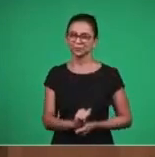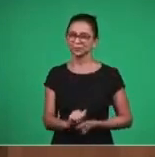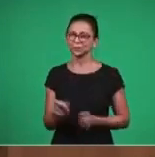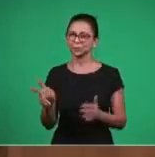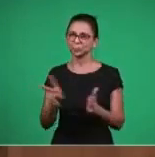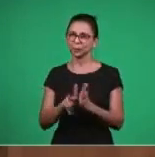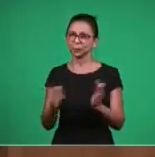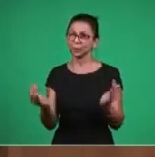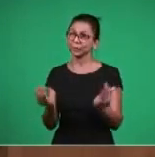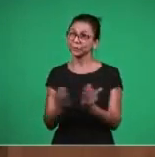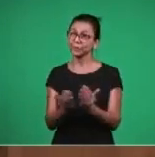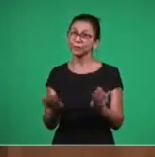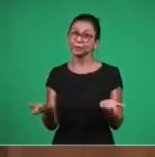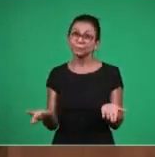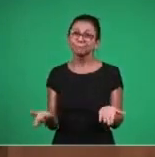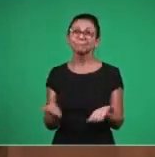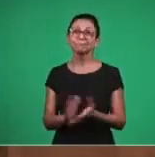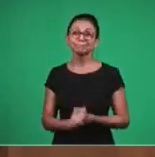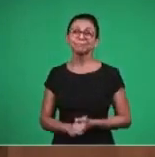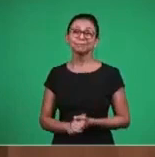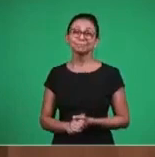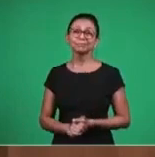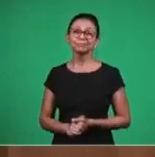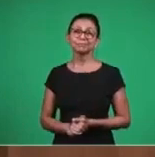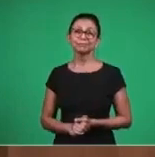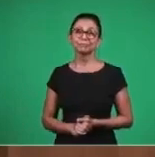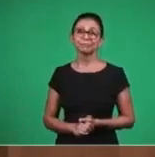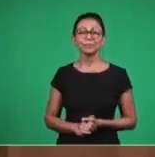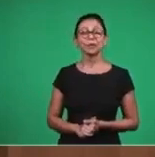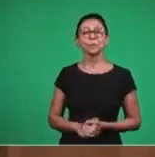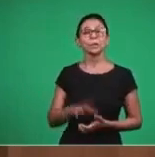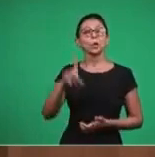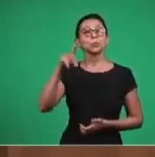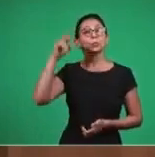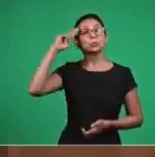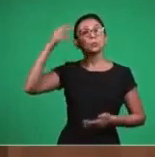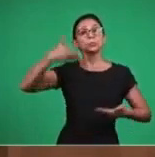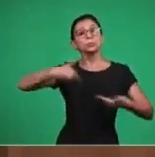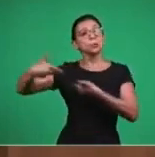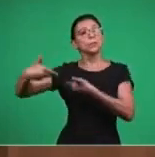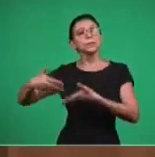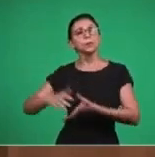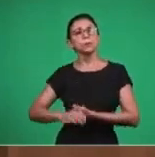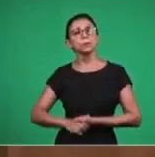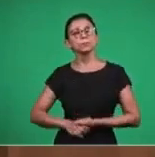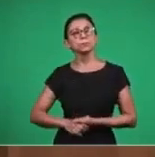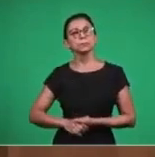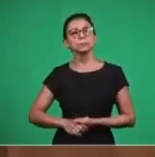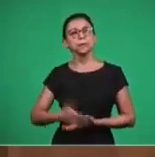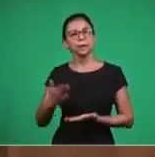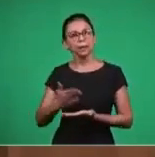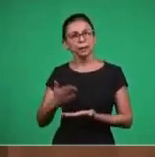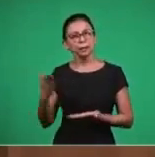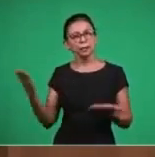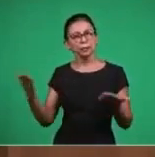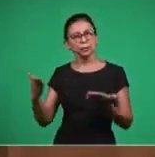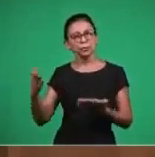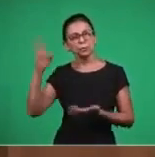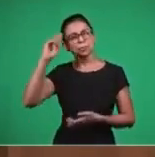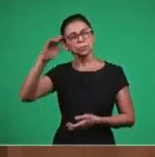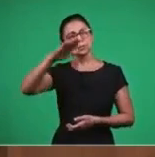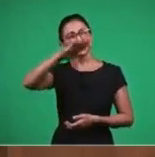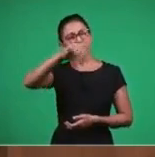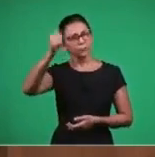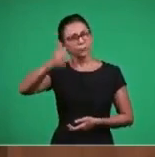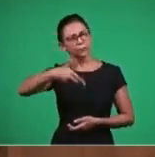We're not other brethren from other church, no. It was the ones who are being invited. We have been invited. And now it was said, come, because everything